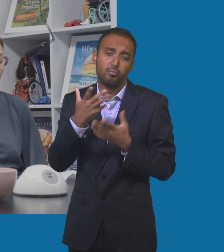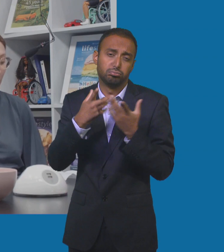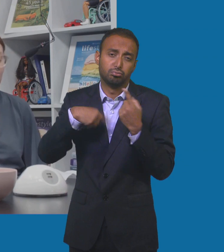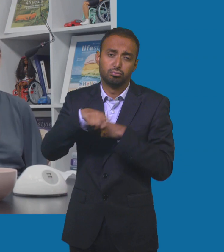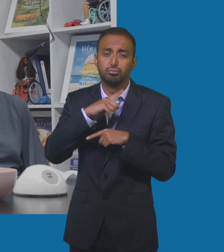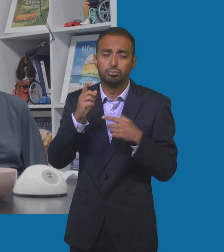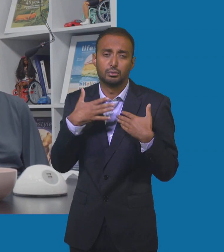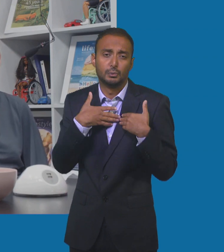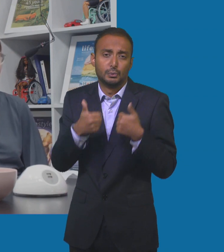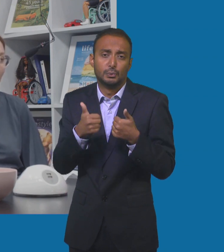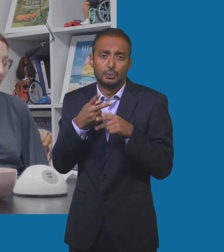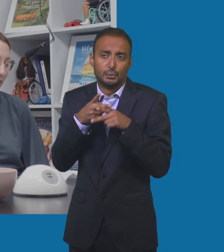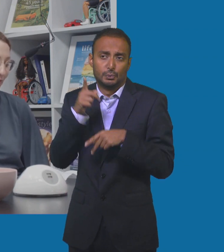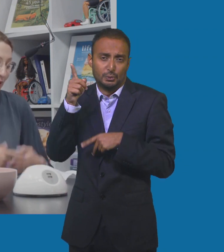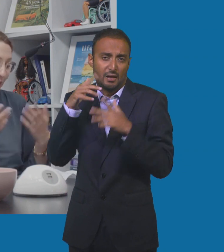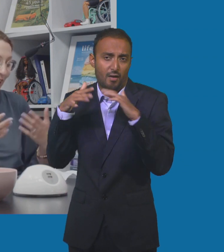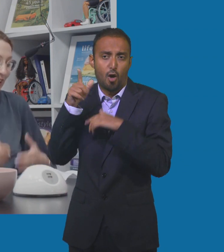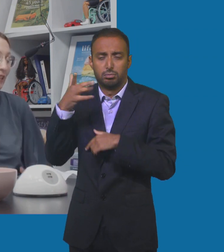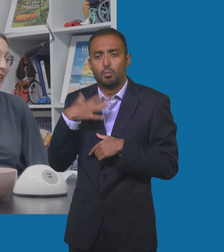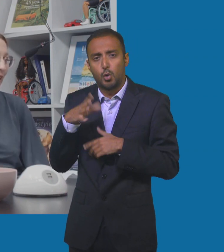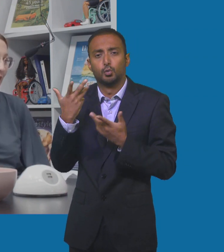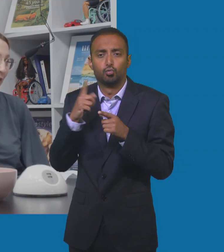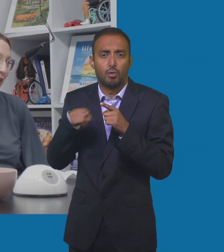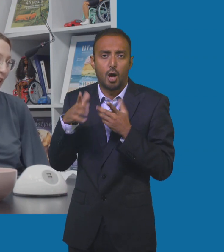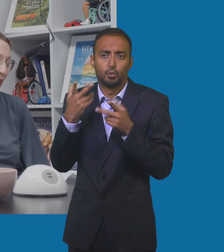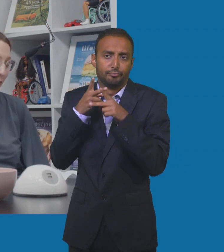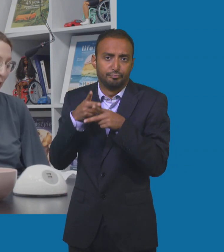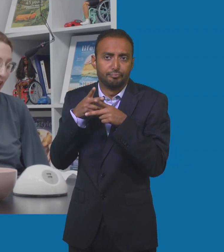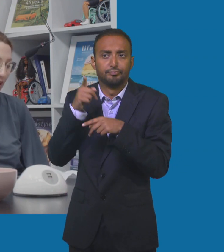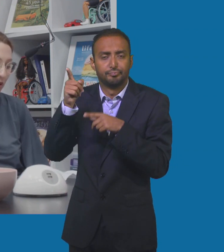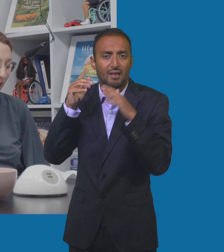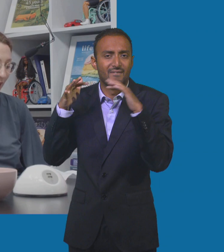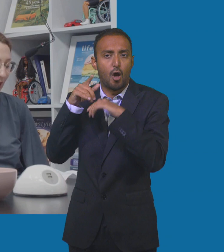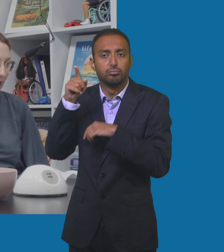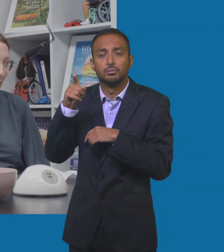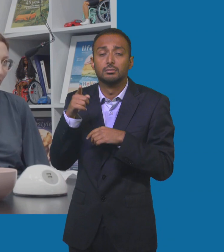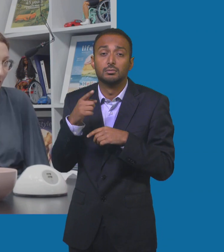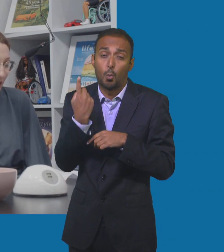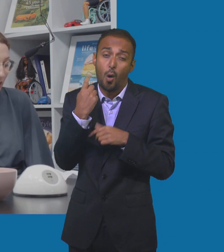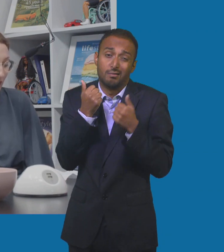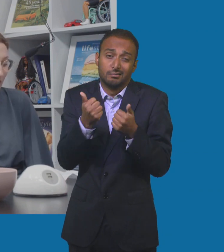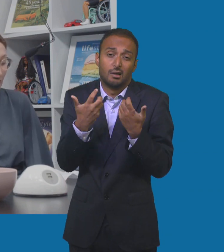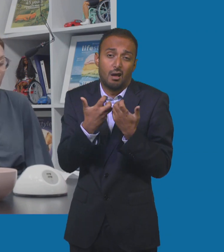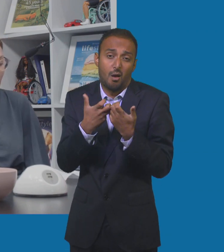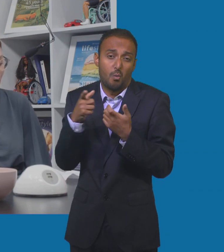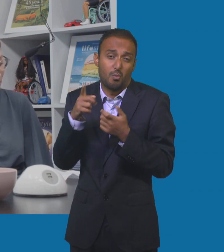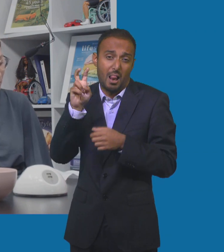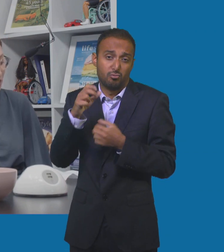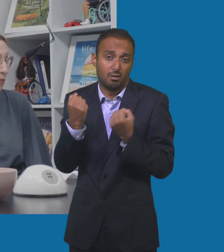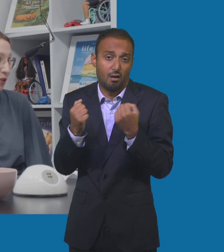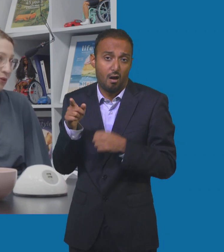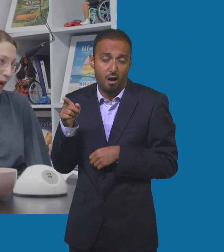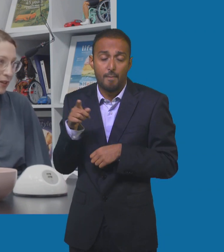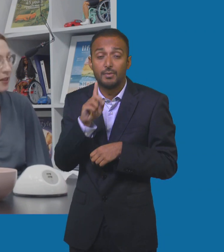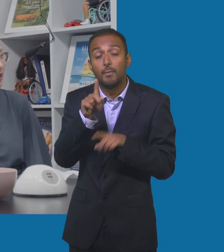do our bit. We want to make the world a better place. And, getting an EV is definitely a way to do that. But I think what's interesting is EVs can